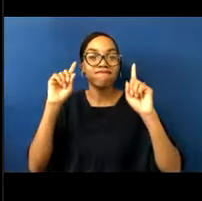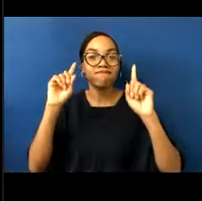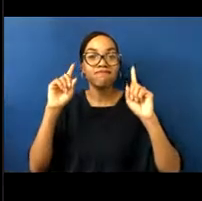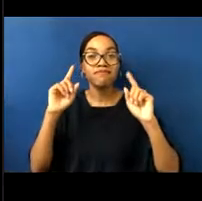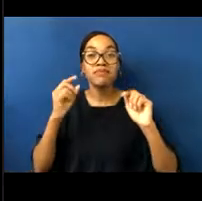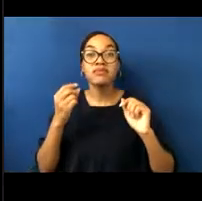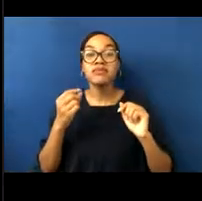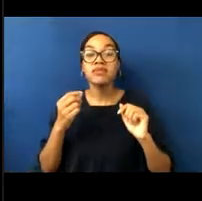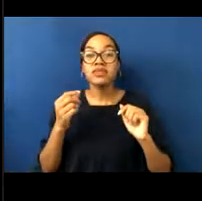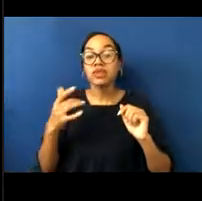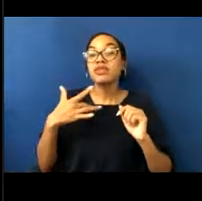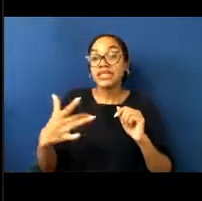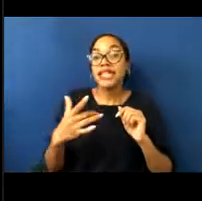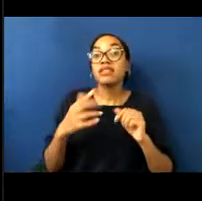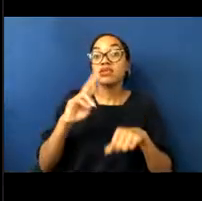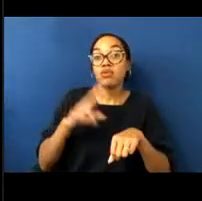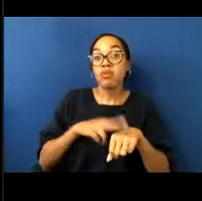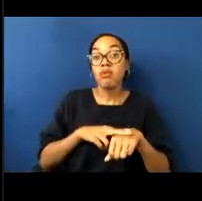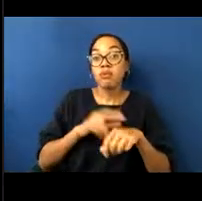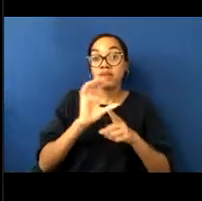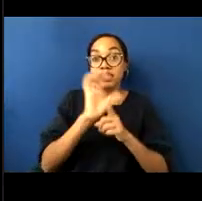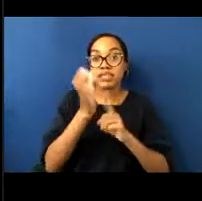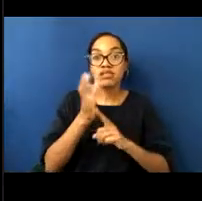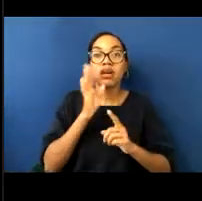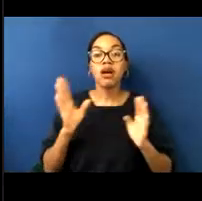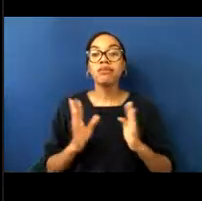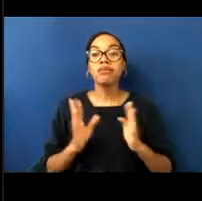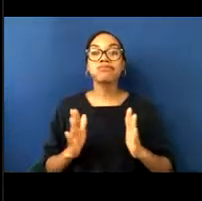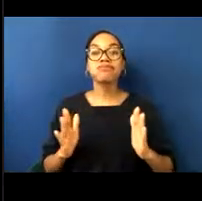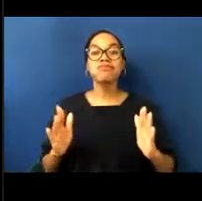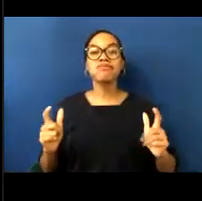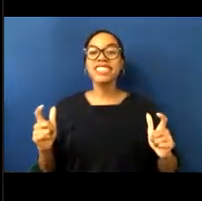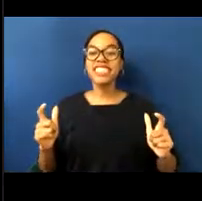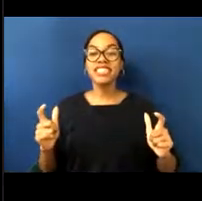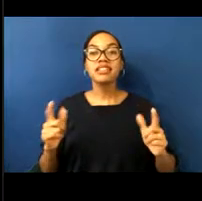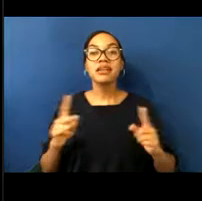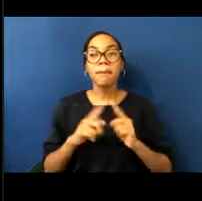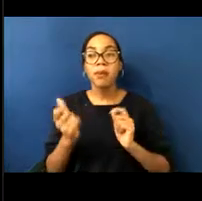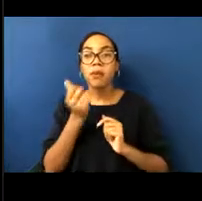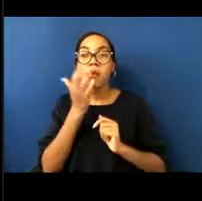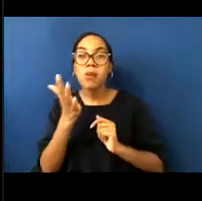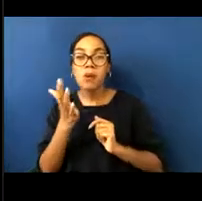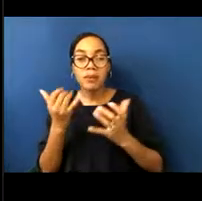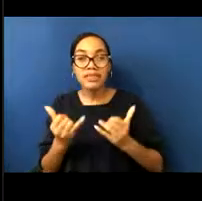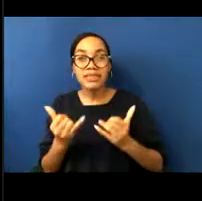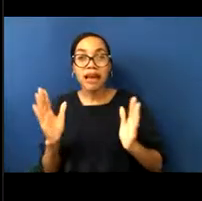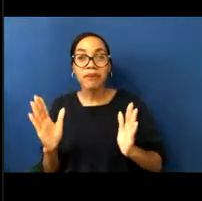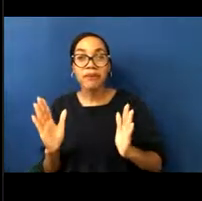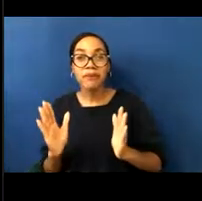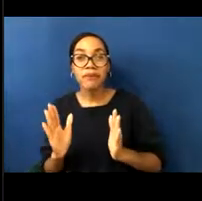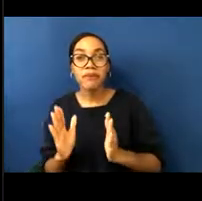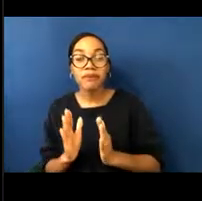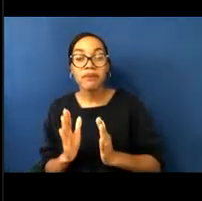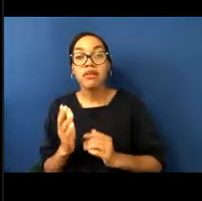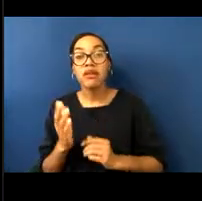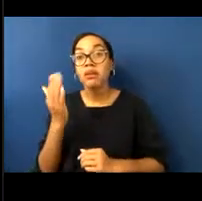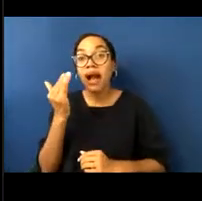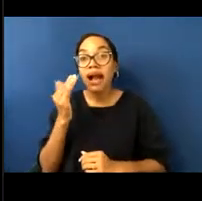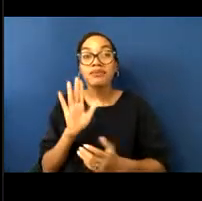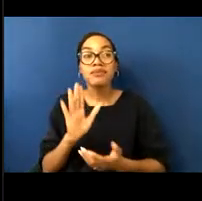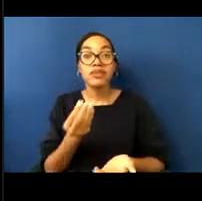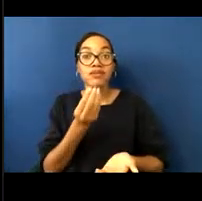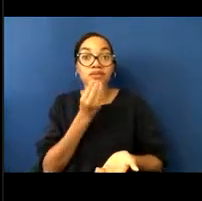smaller. Larger, and I forgot to mention, which I should also point out, is also their food resources could change. So